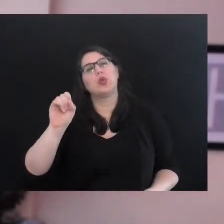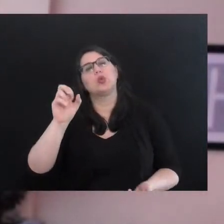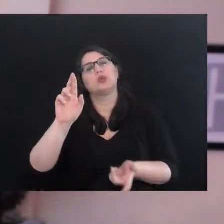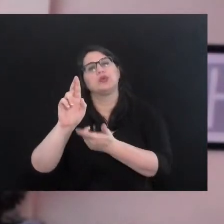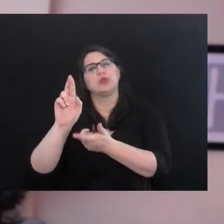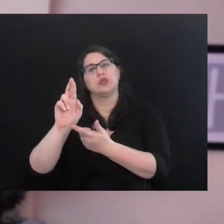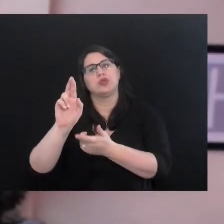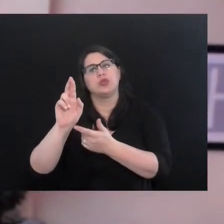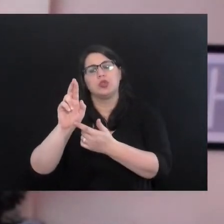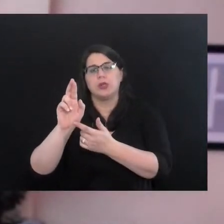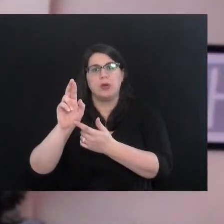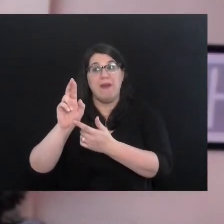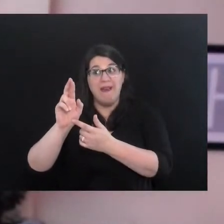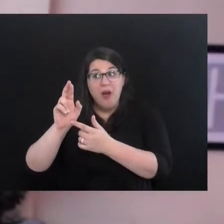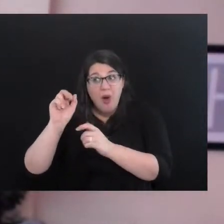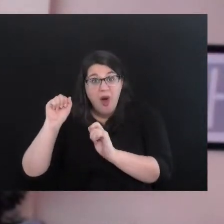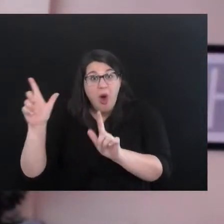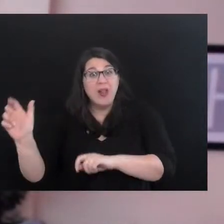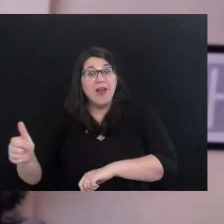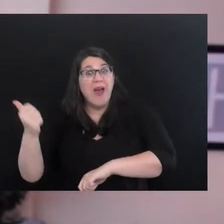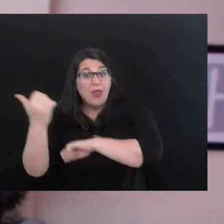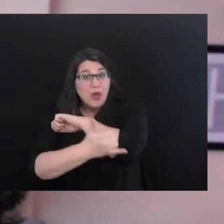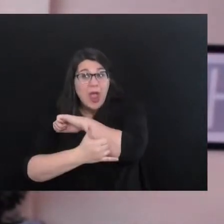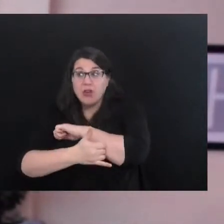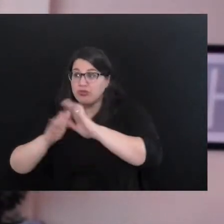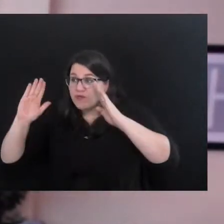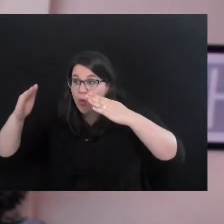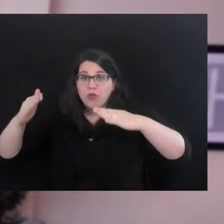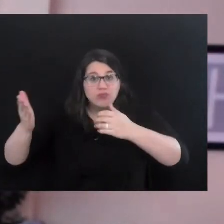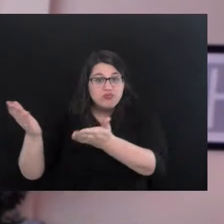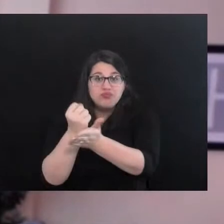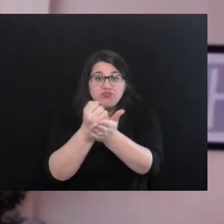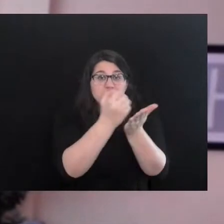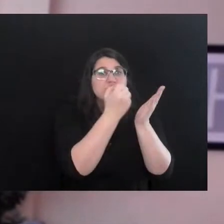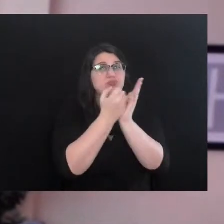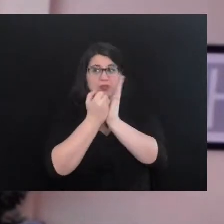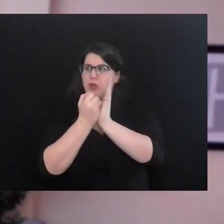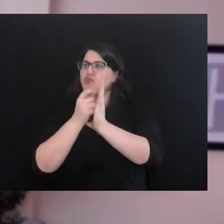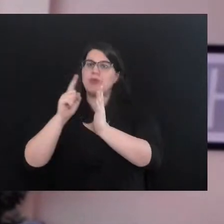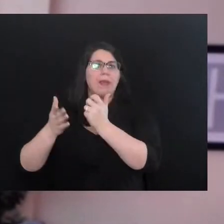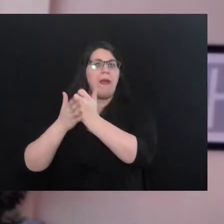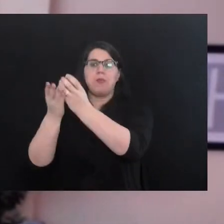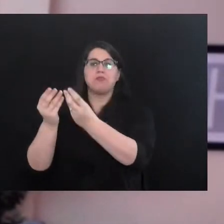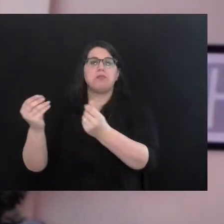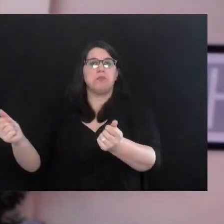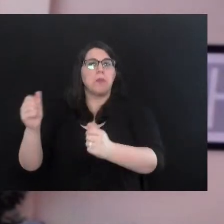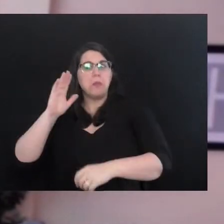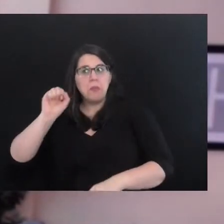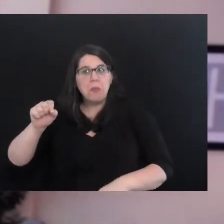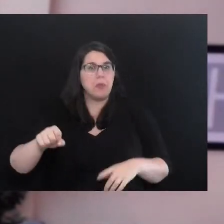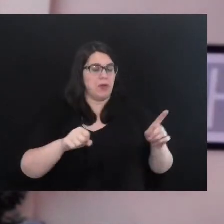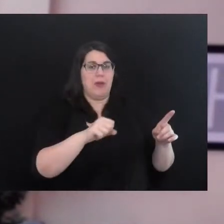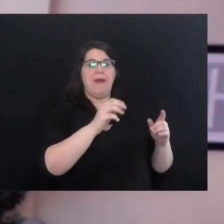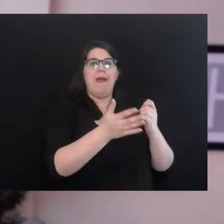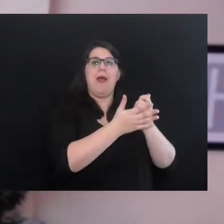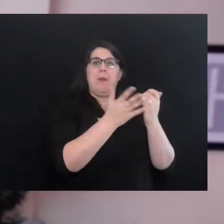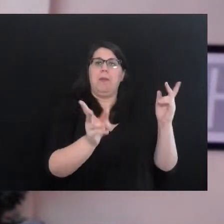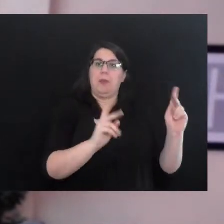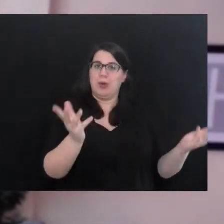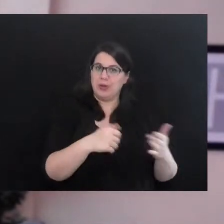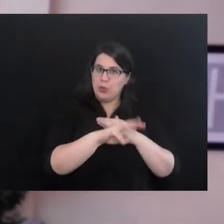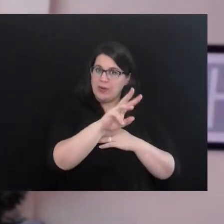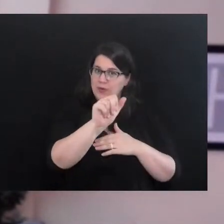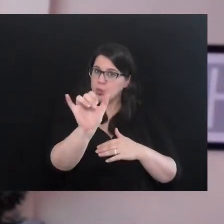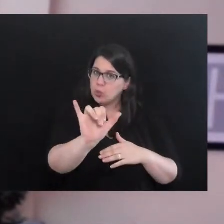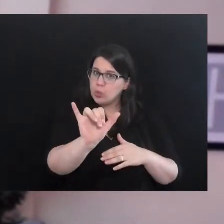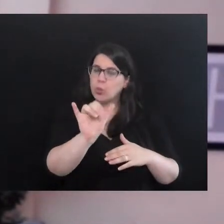every country that has really focused on that. And it will work in West Virginia as well, save lives,